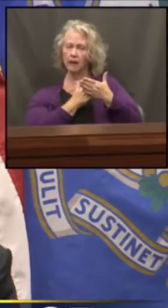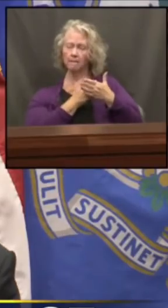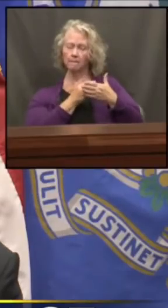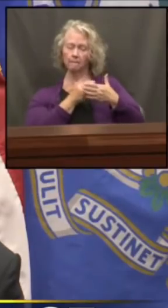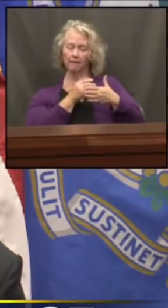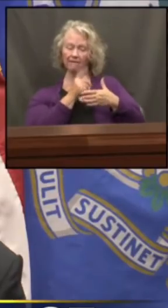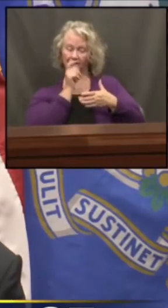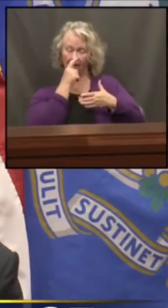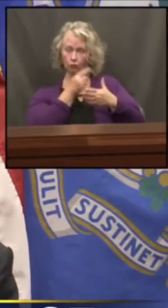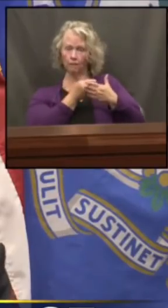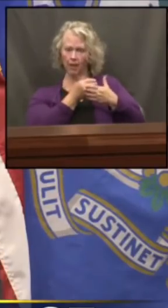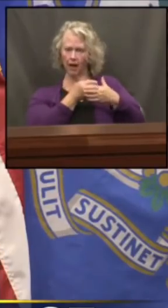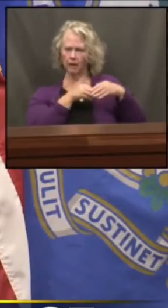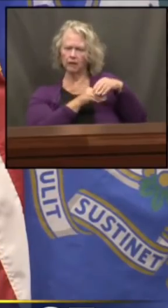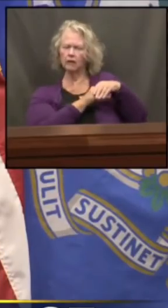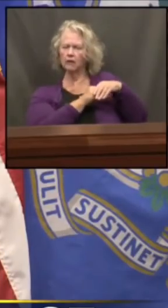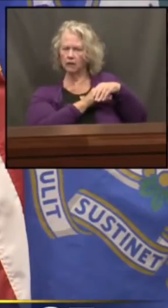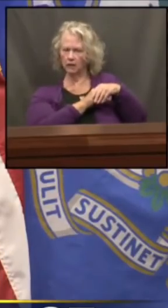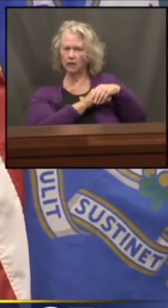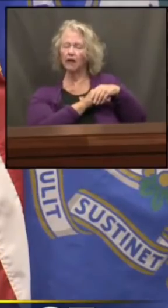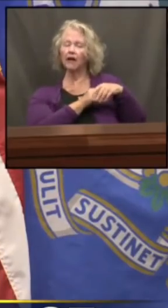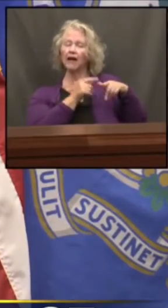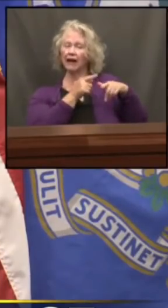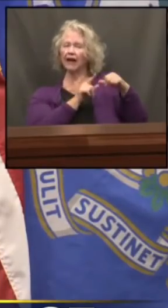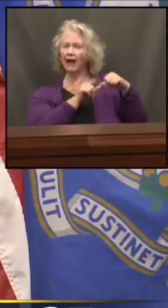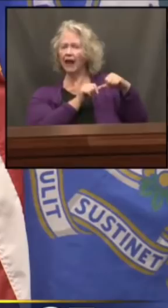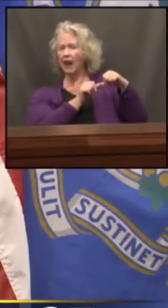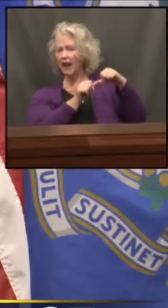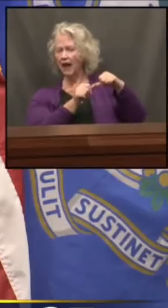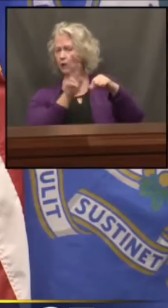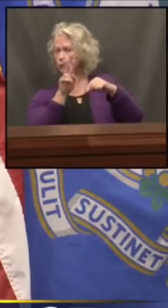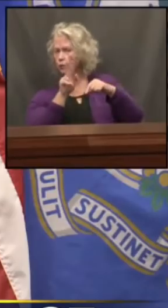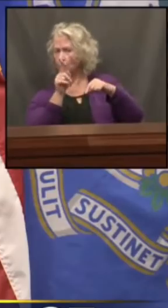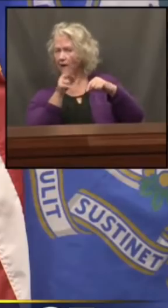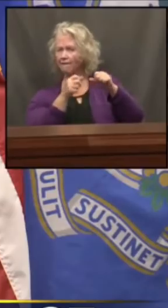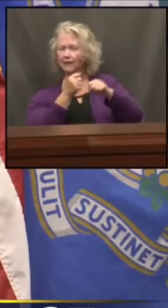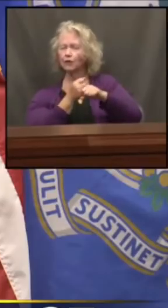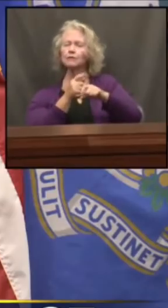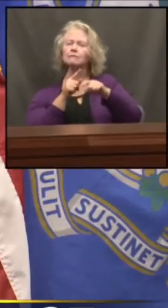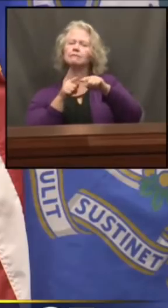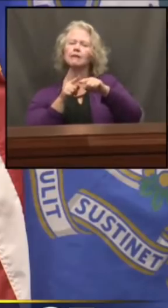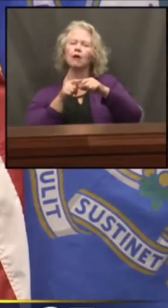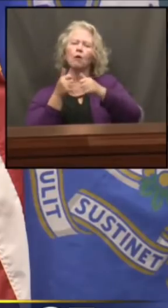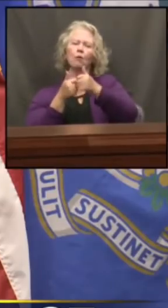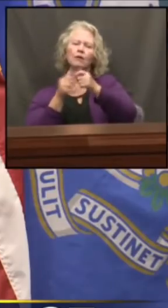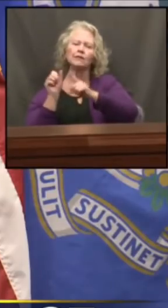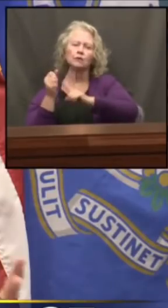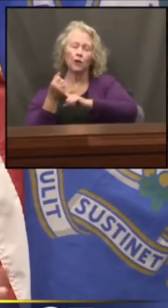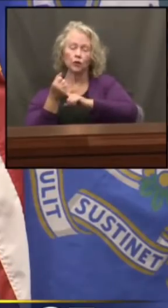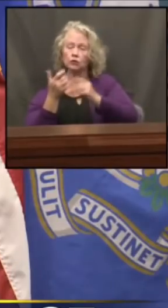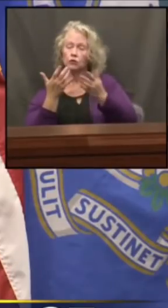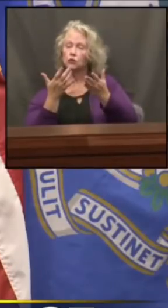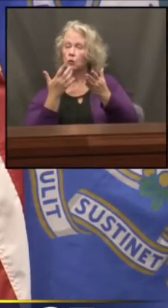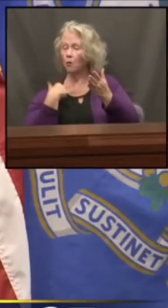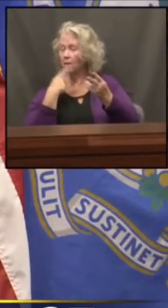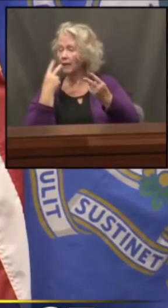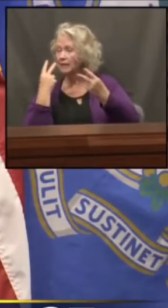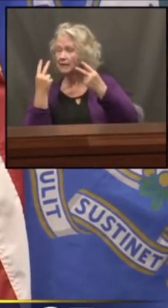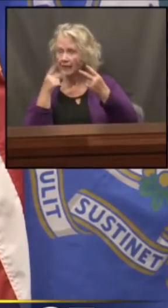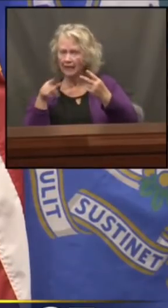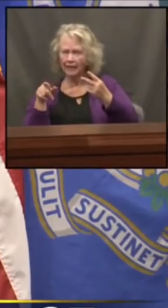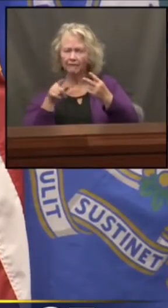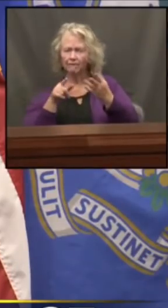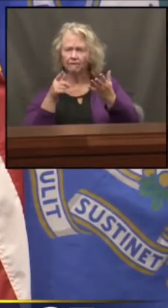The money goes for at least 2.5 years, depending on the category. And we could find that dramatic